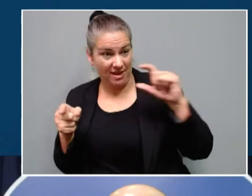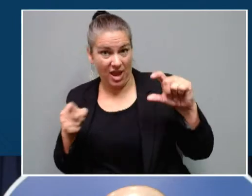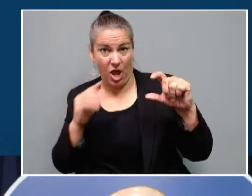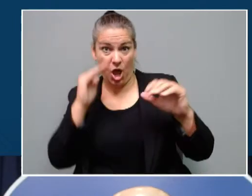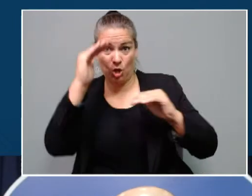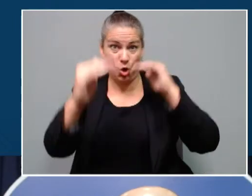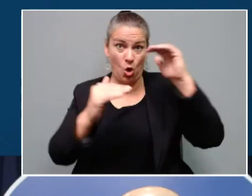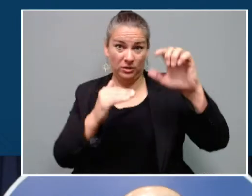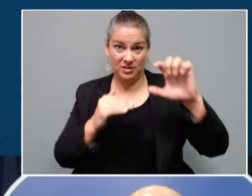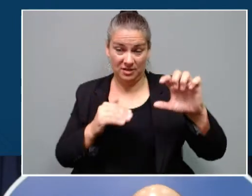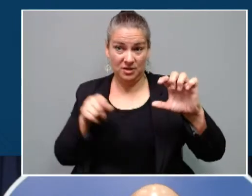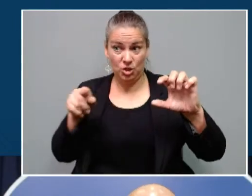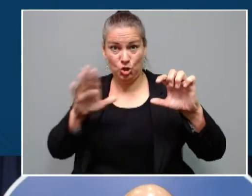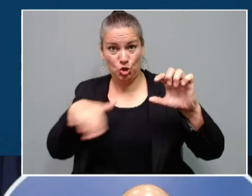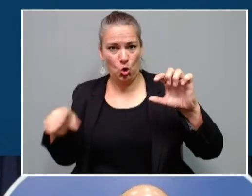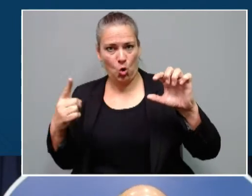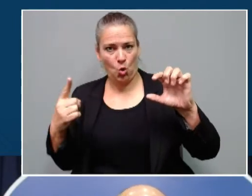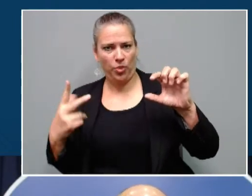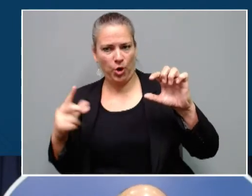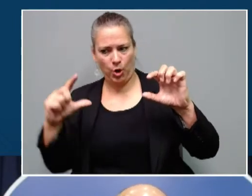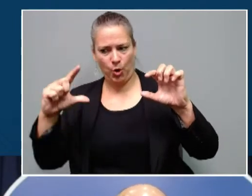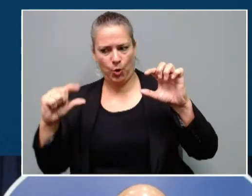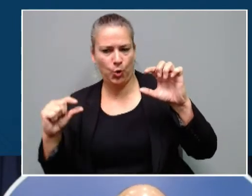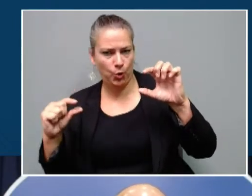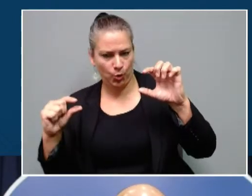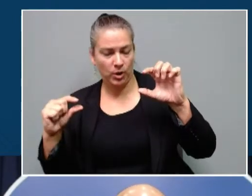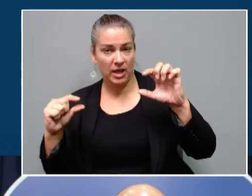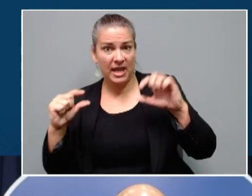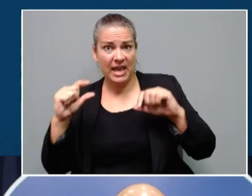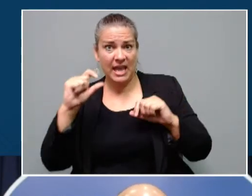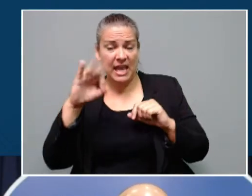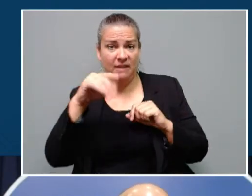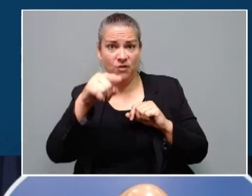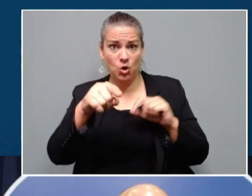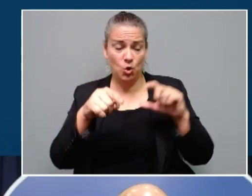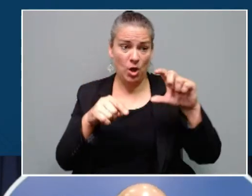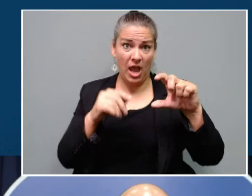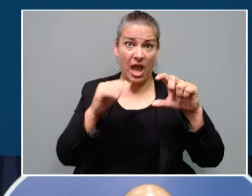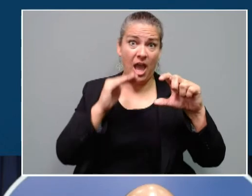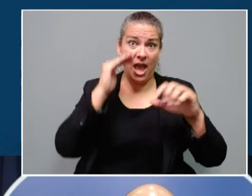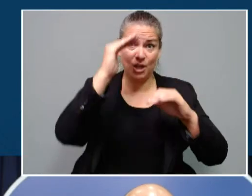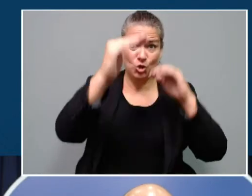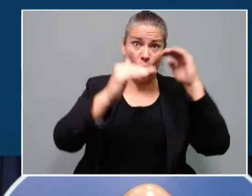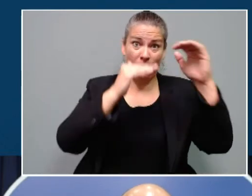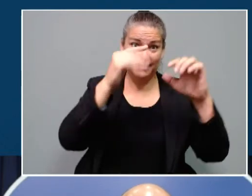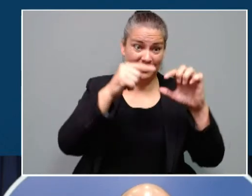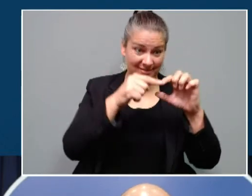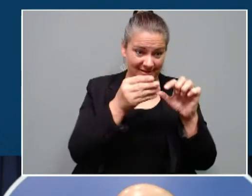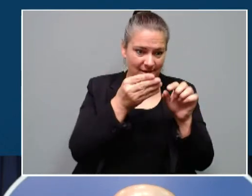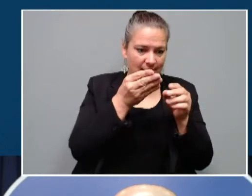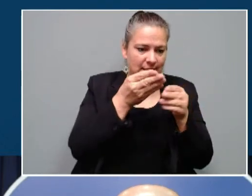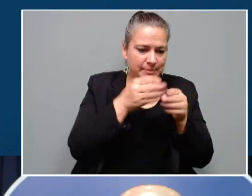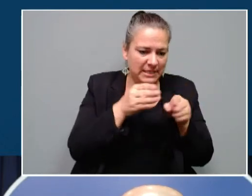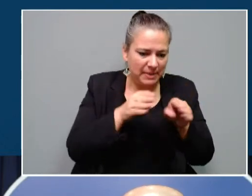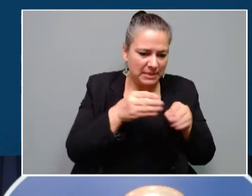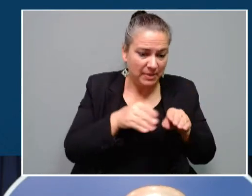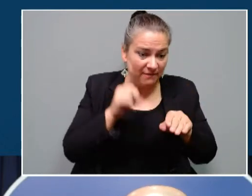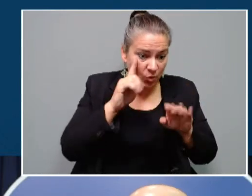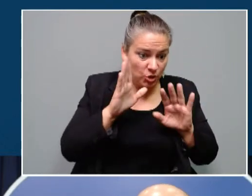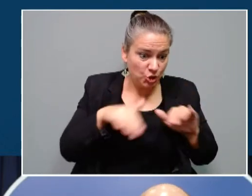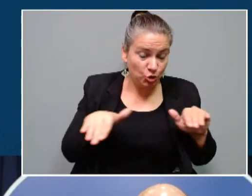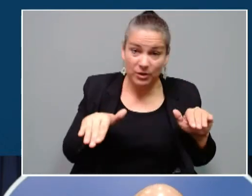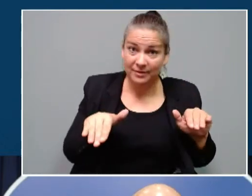adult. If you try to take the adult product and dilute it in order to make it appropriate for a kid,